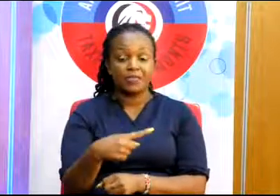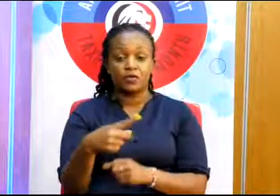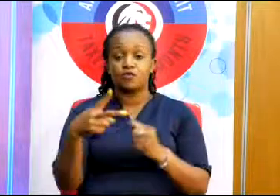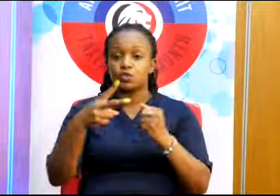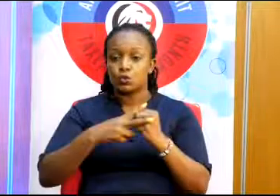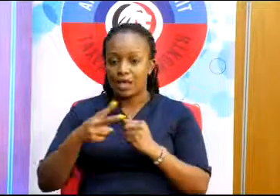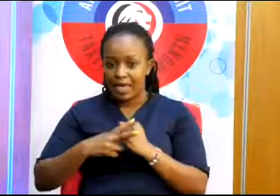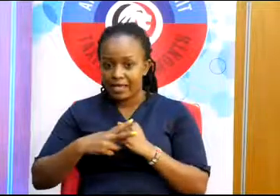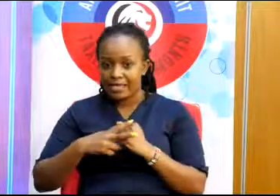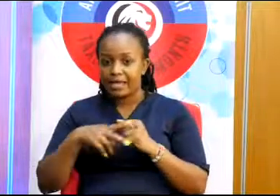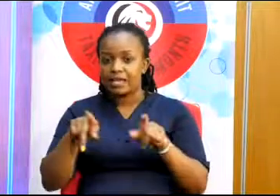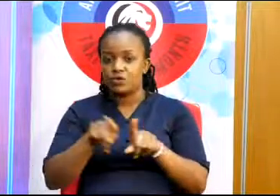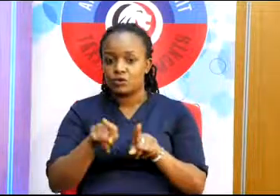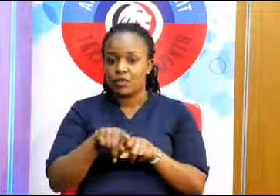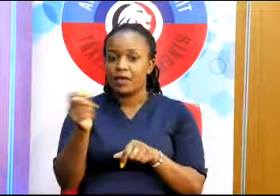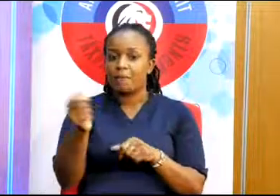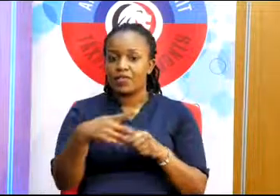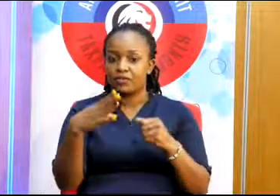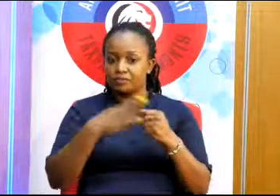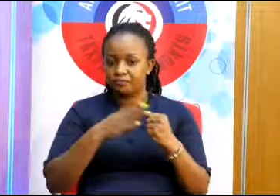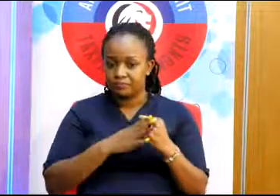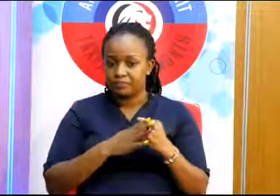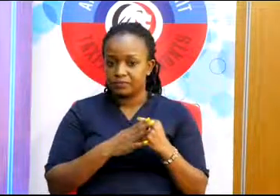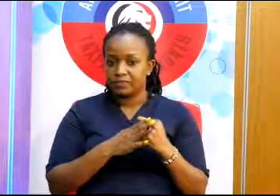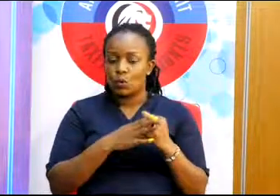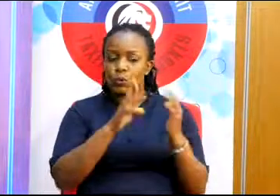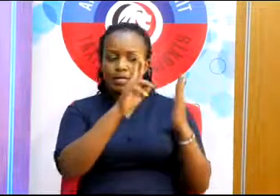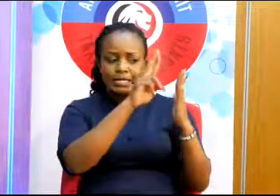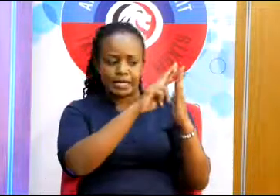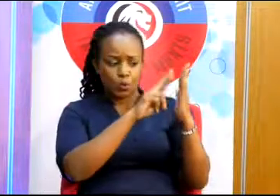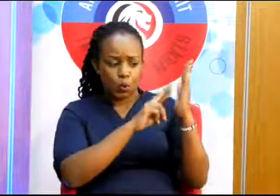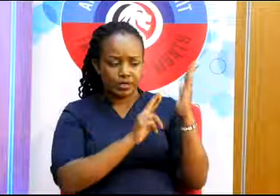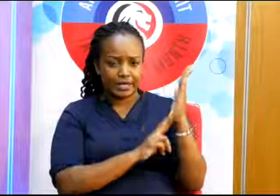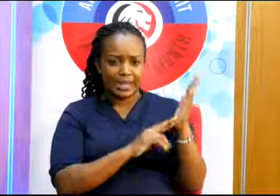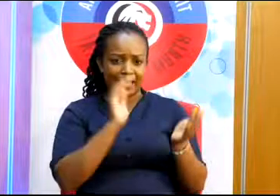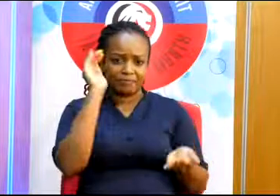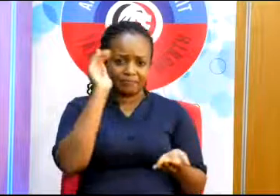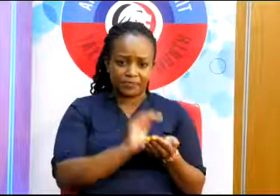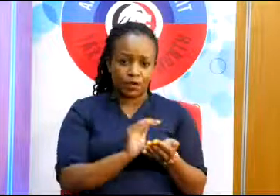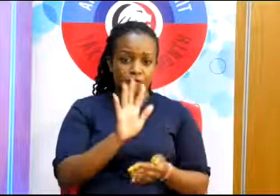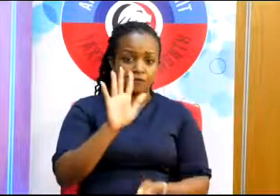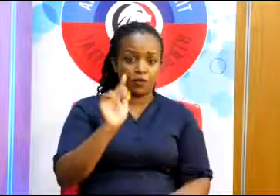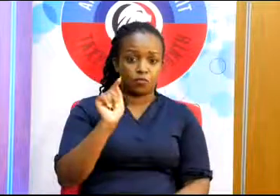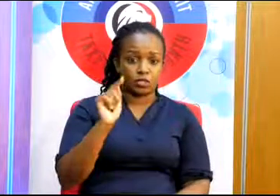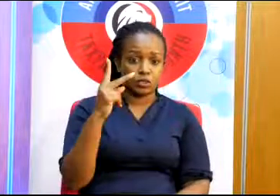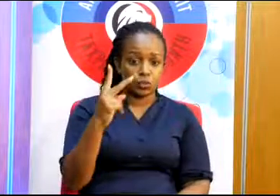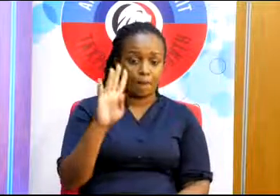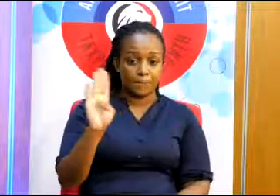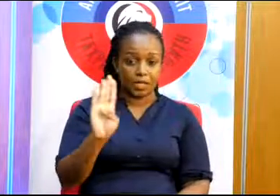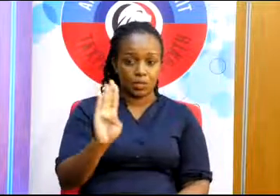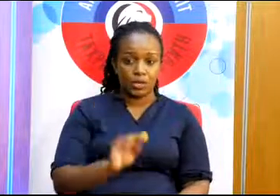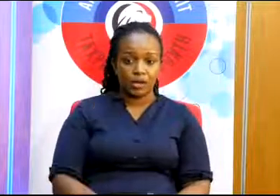July-September, we recorded a deficit in revenue of 5.2 billion.